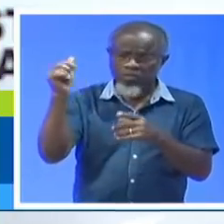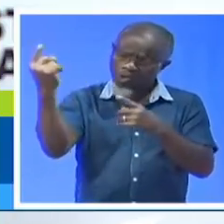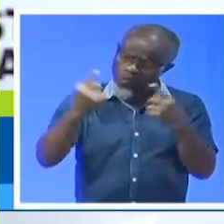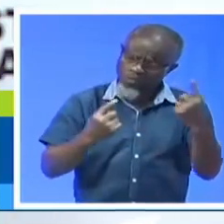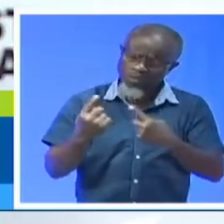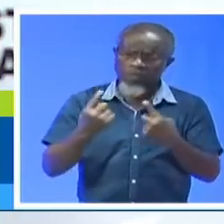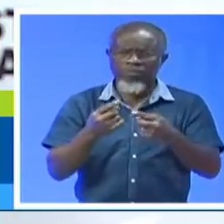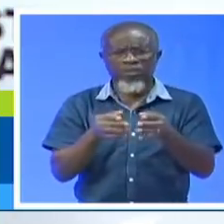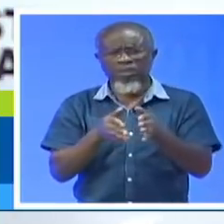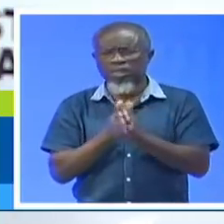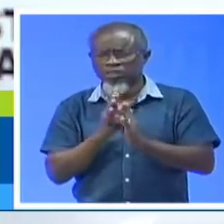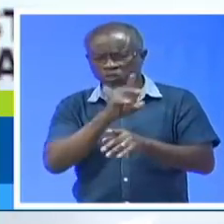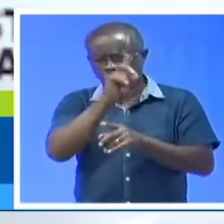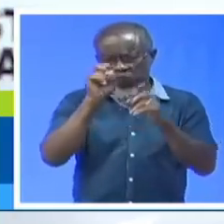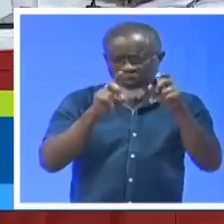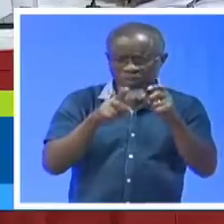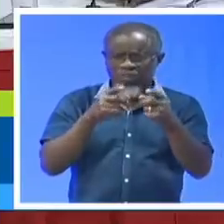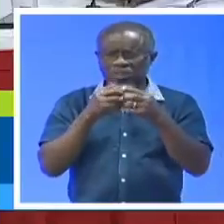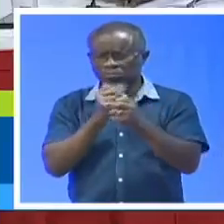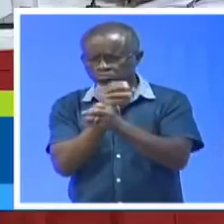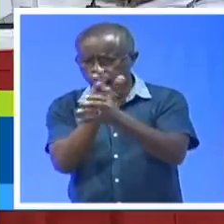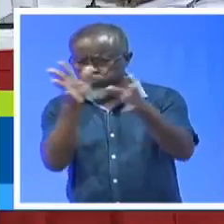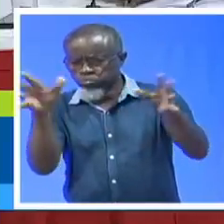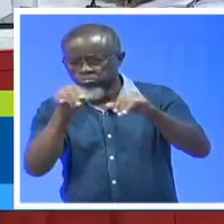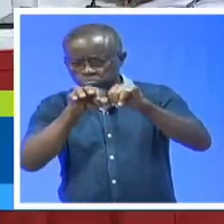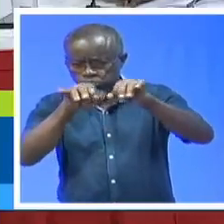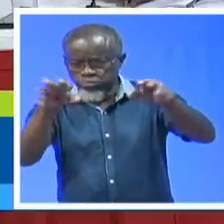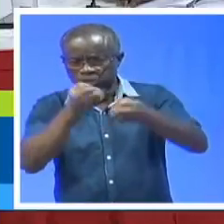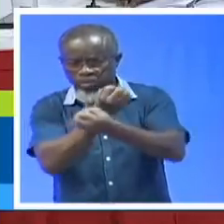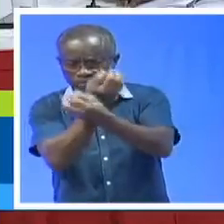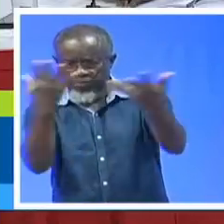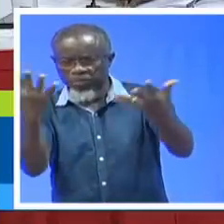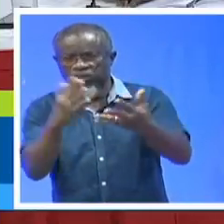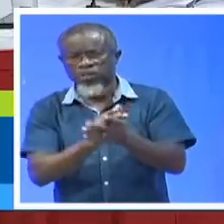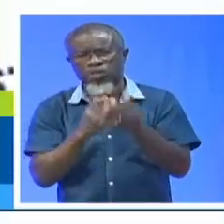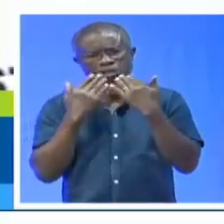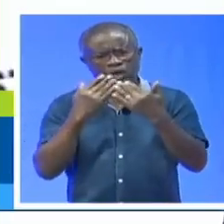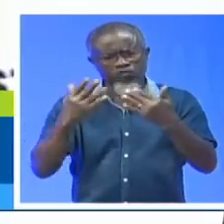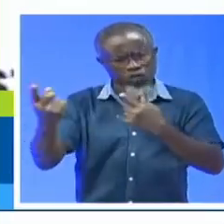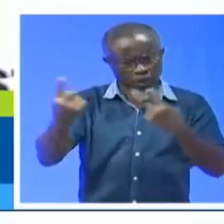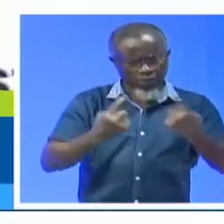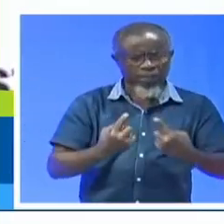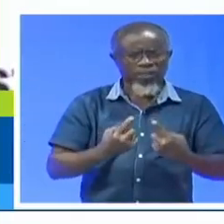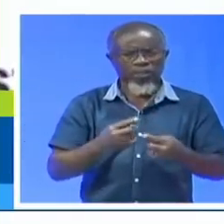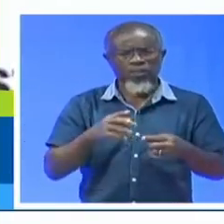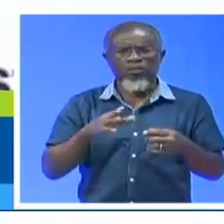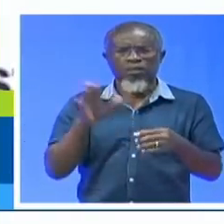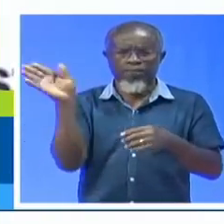carrying the message. Thank you very much. Thank you for joining us, and goodbye for now.